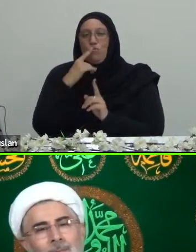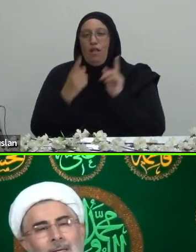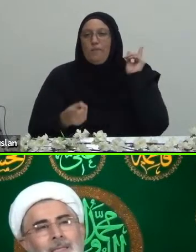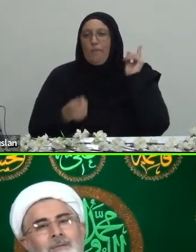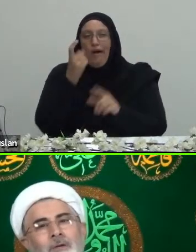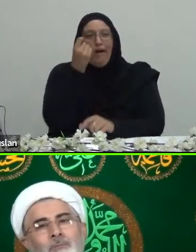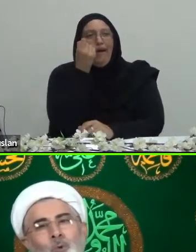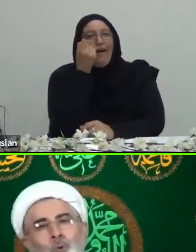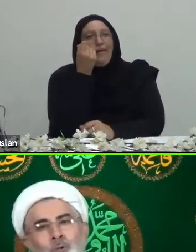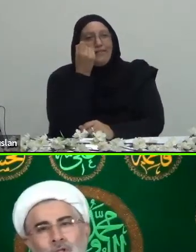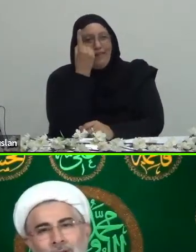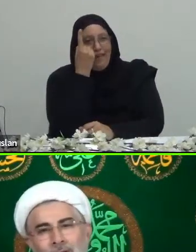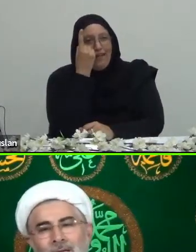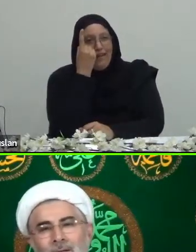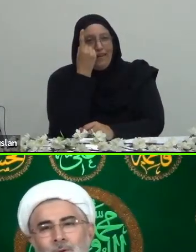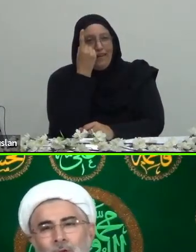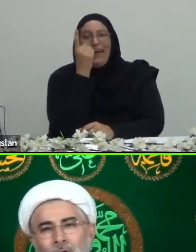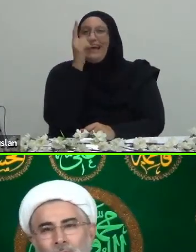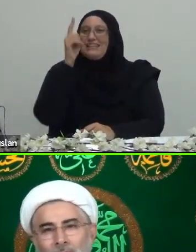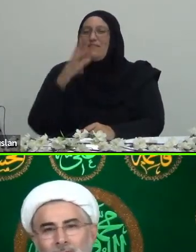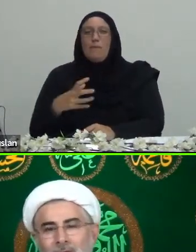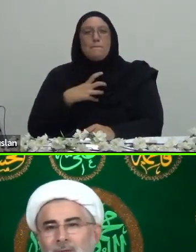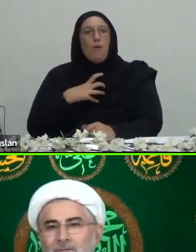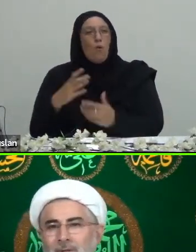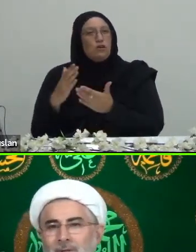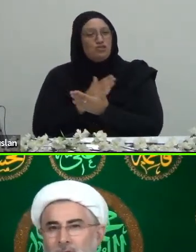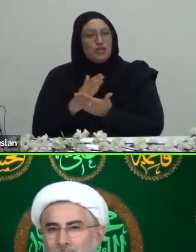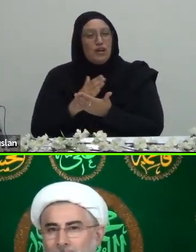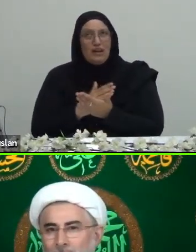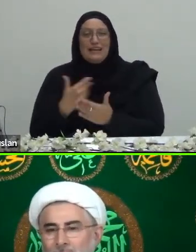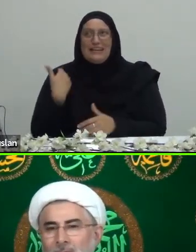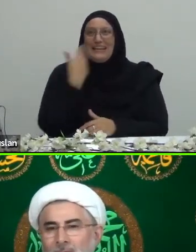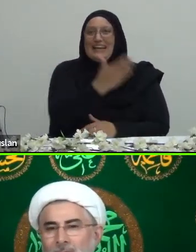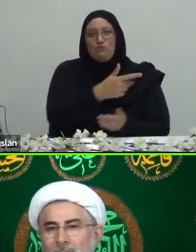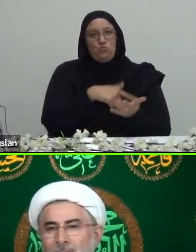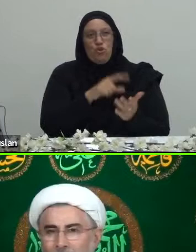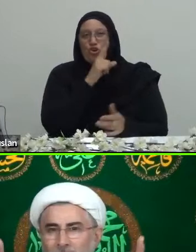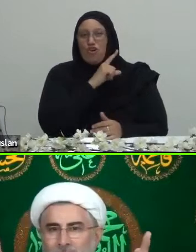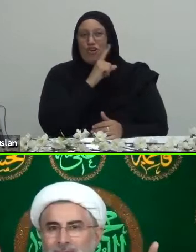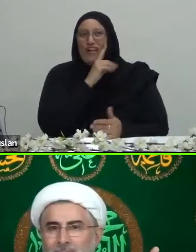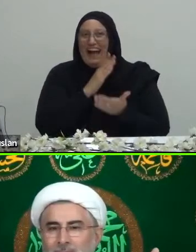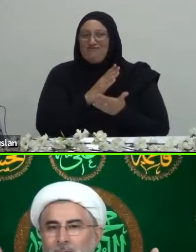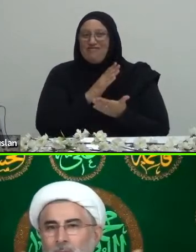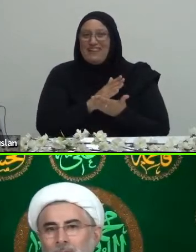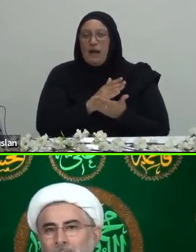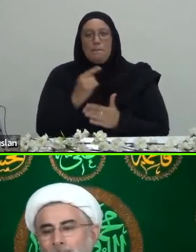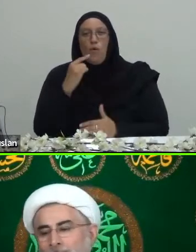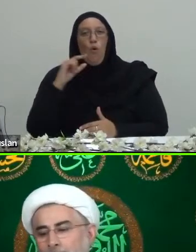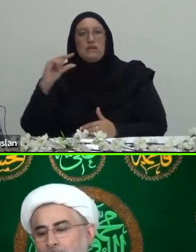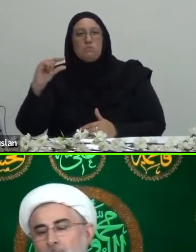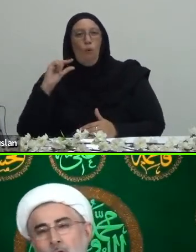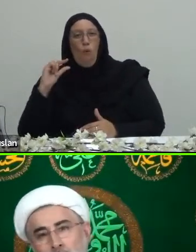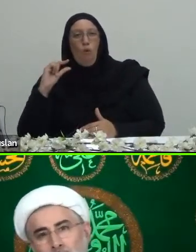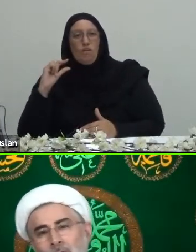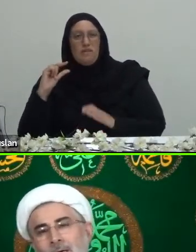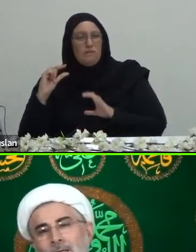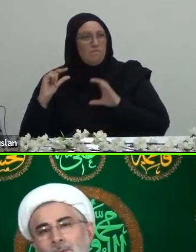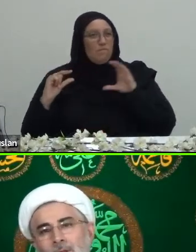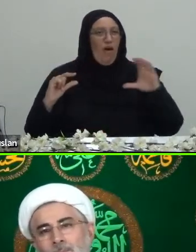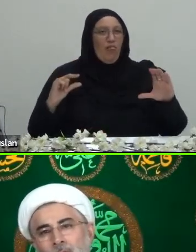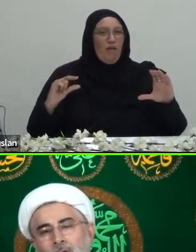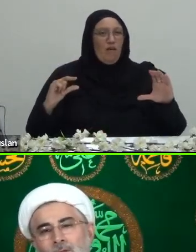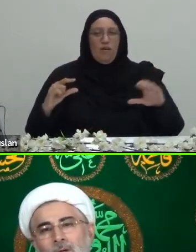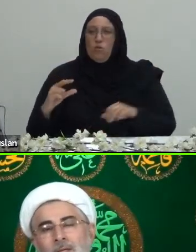fact, Islam has given more share to the girls versus the boys. Unlike the sound of it. Why? Because true